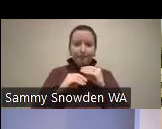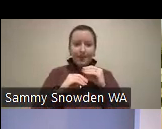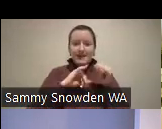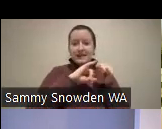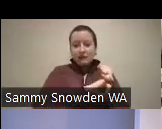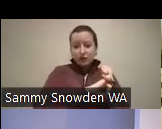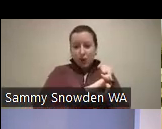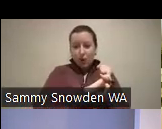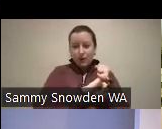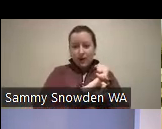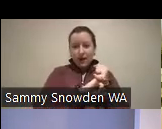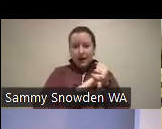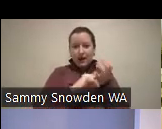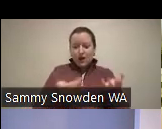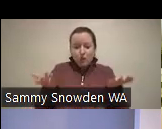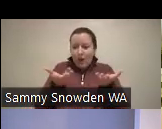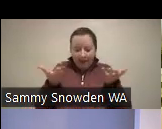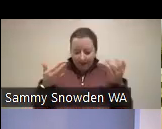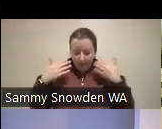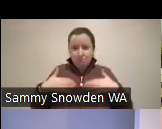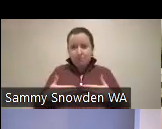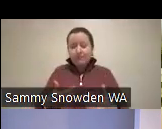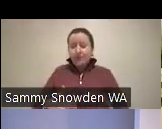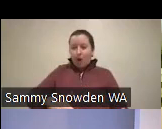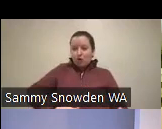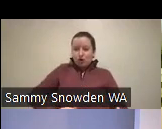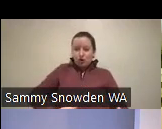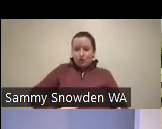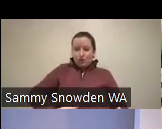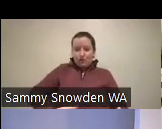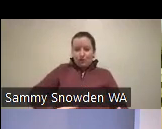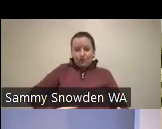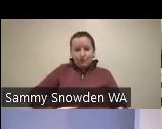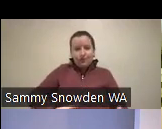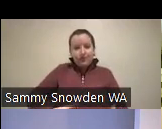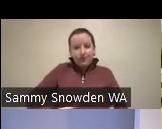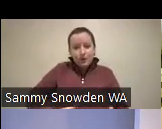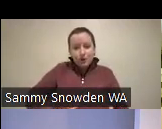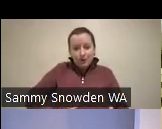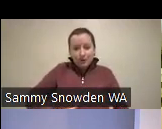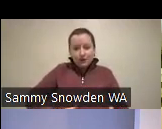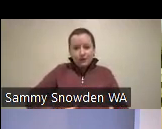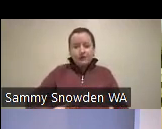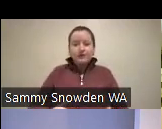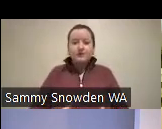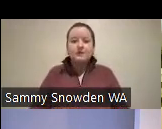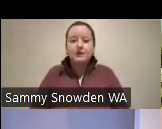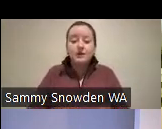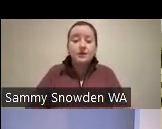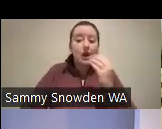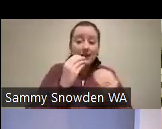in our guts. So making sure that we eat well is key to triggering this hormone within